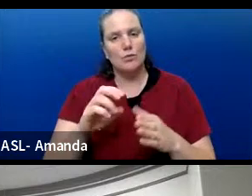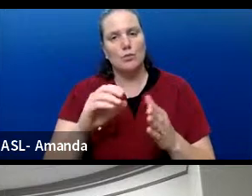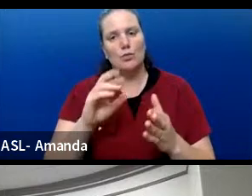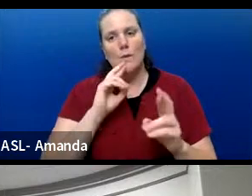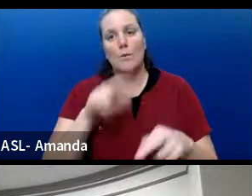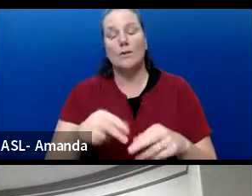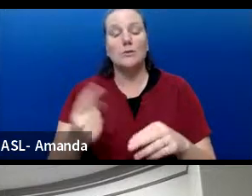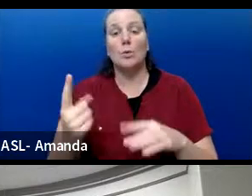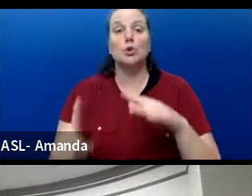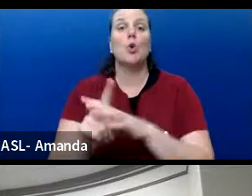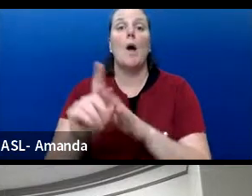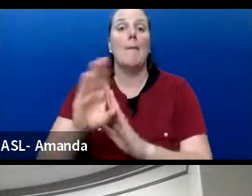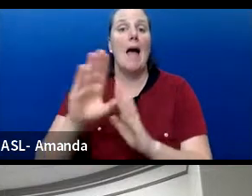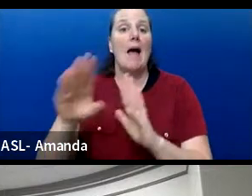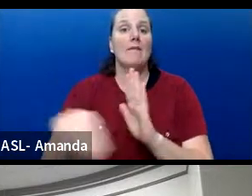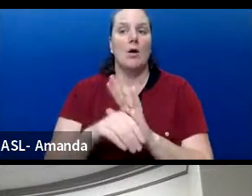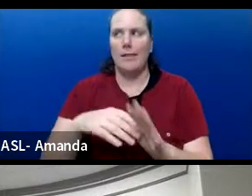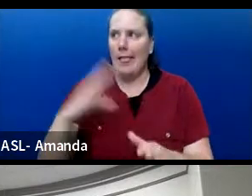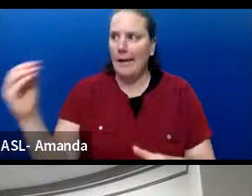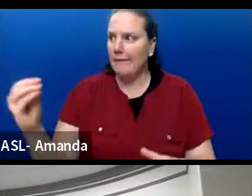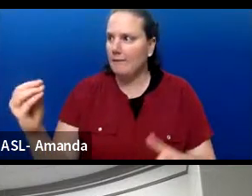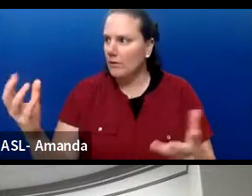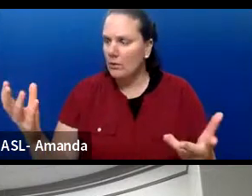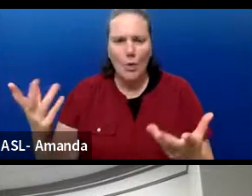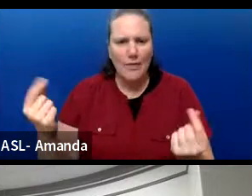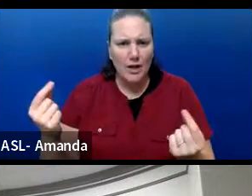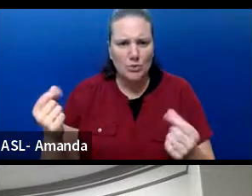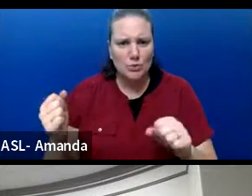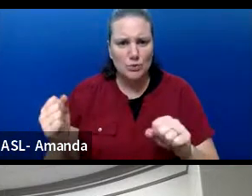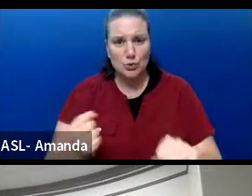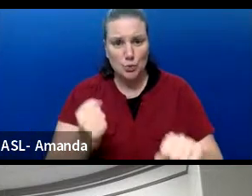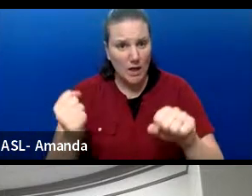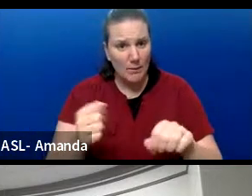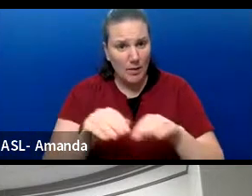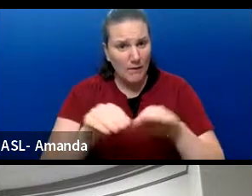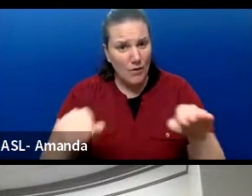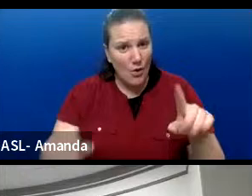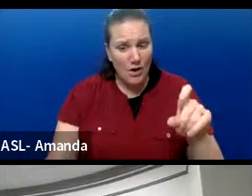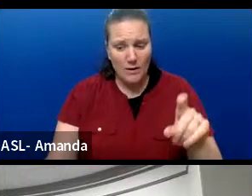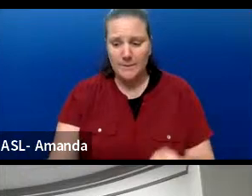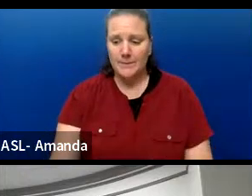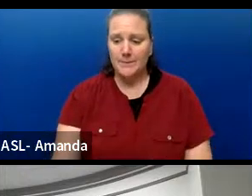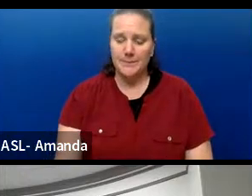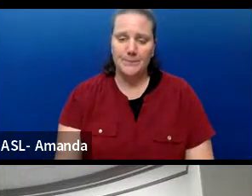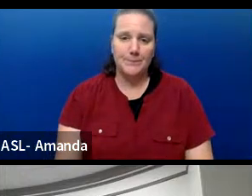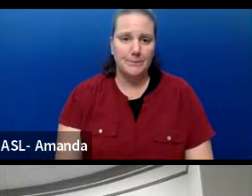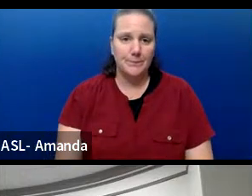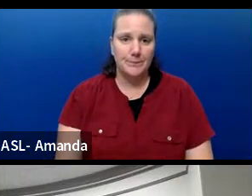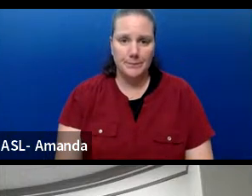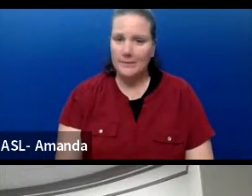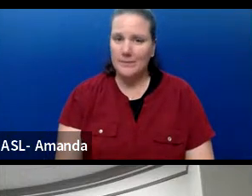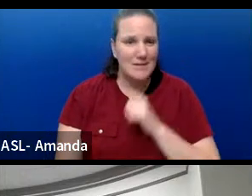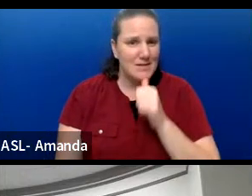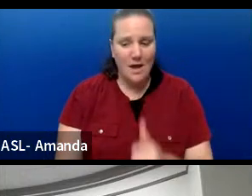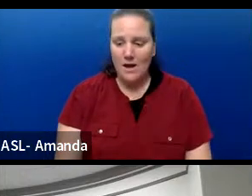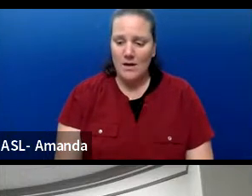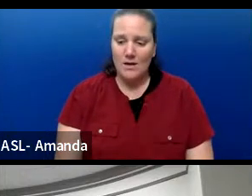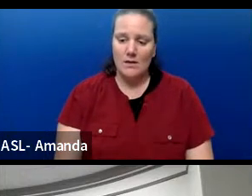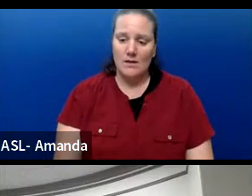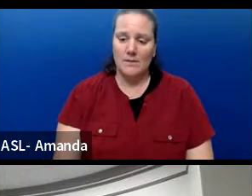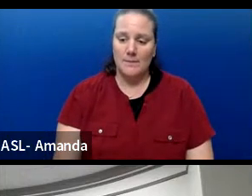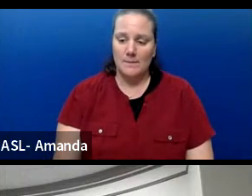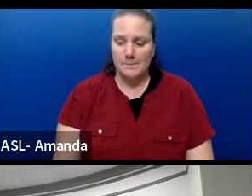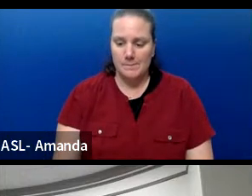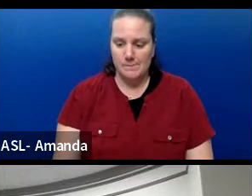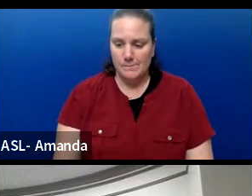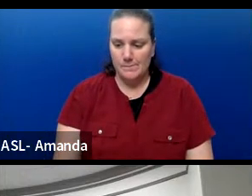hour and leaves. Yeah. And what do? Sweep the floor? That doesn't help them learn the skill. Right. So I